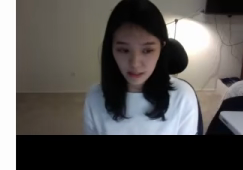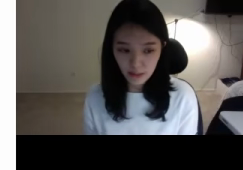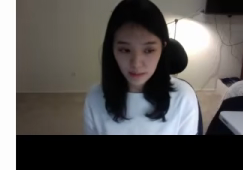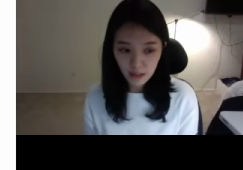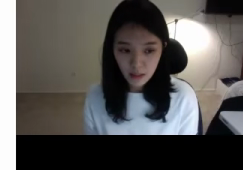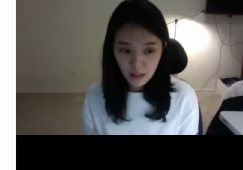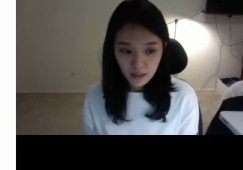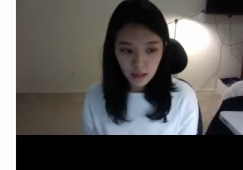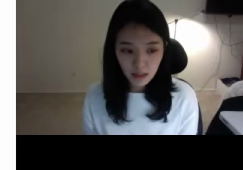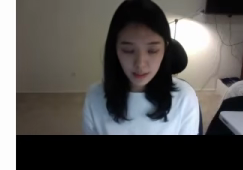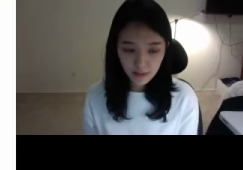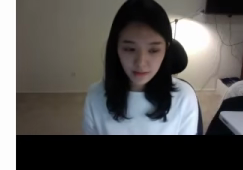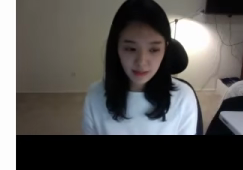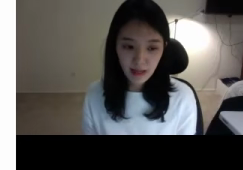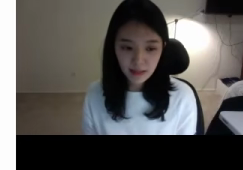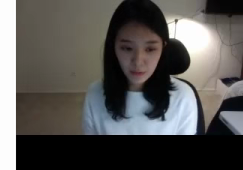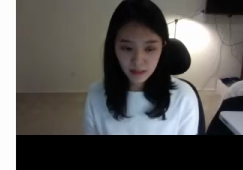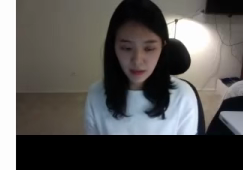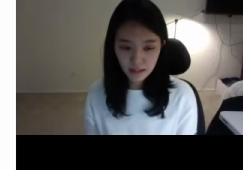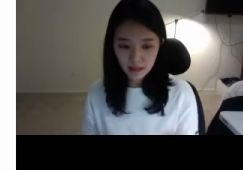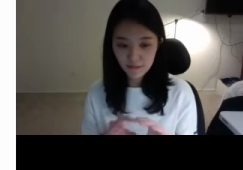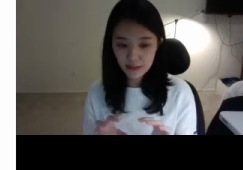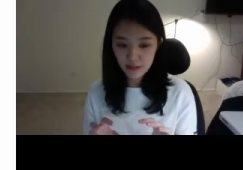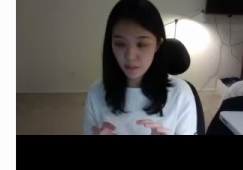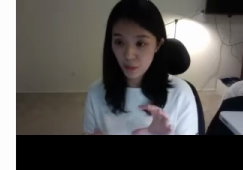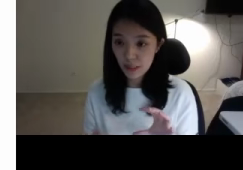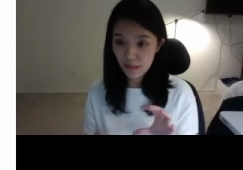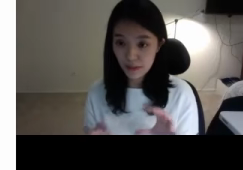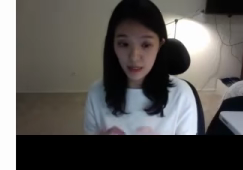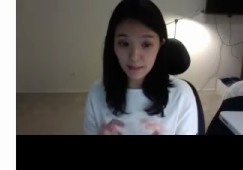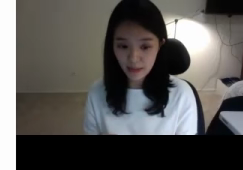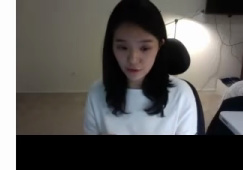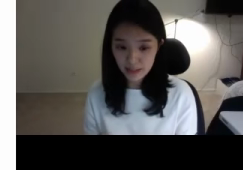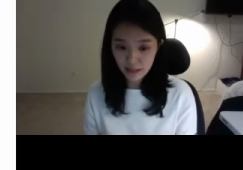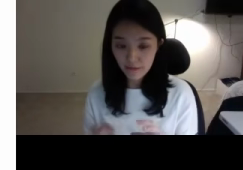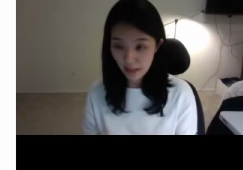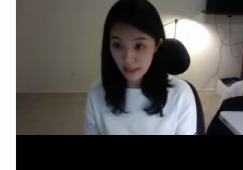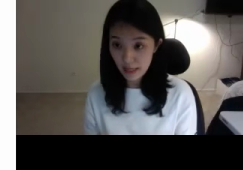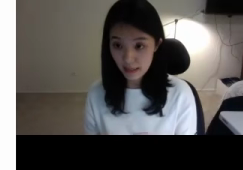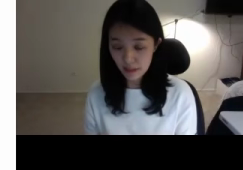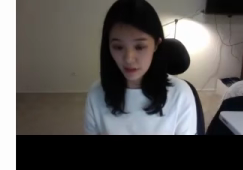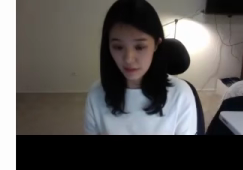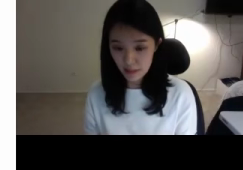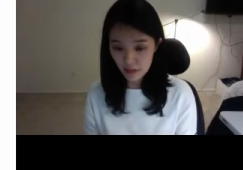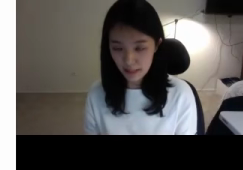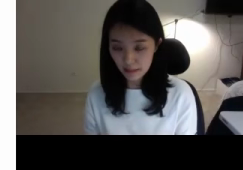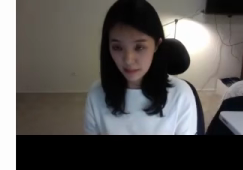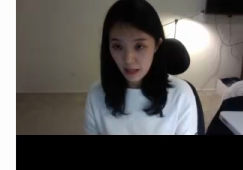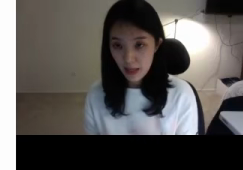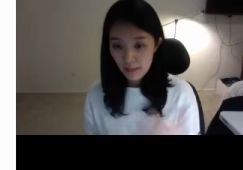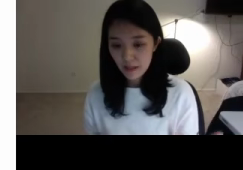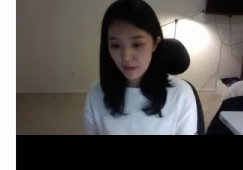rate continuum. In the previous slides, we saw that the differences between prosodic boundaries vary as a function of speech